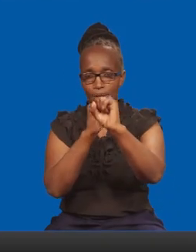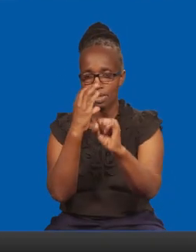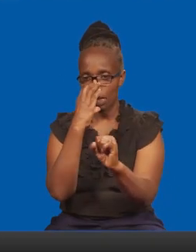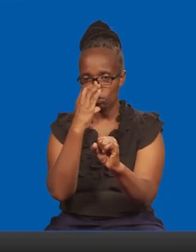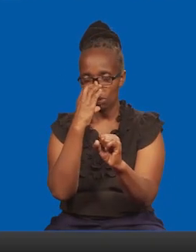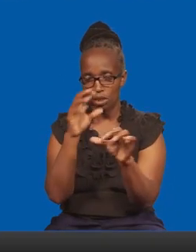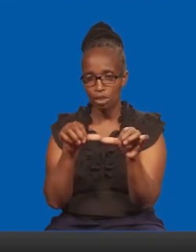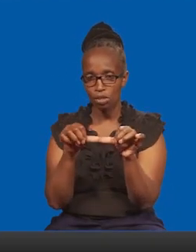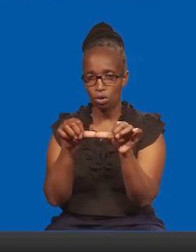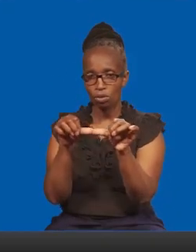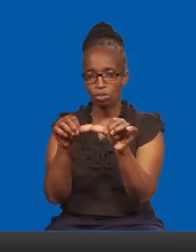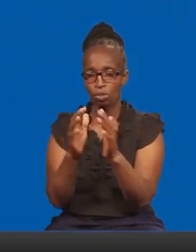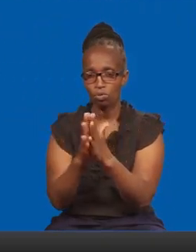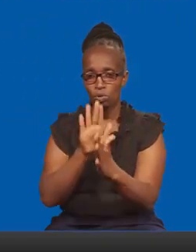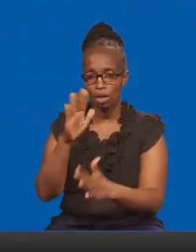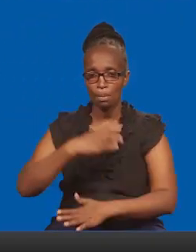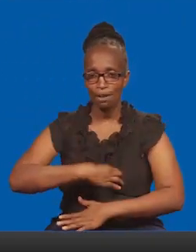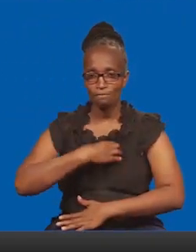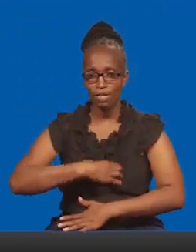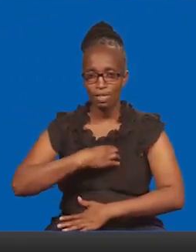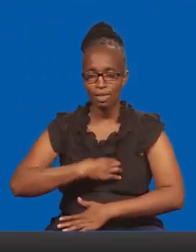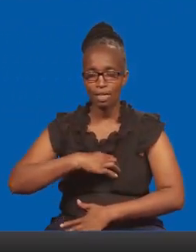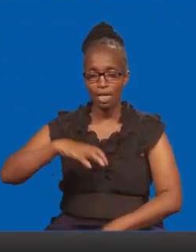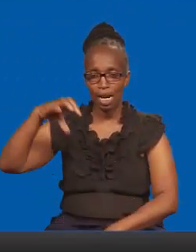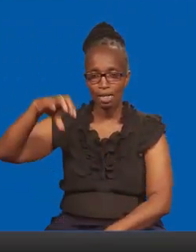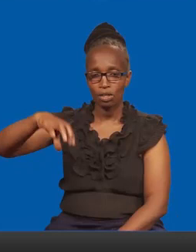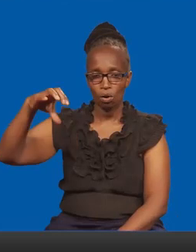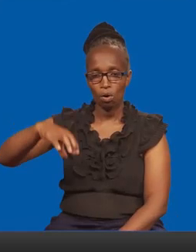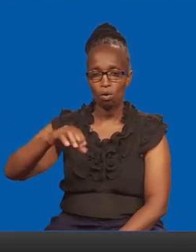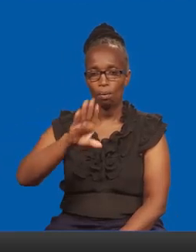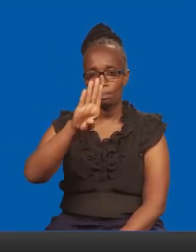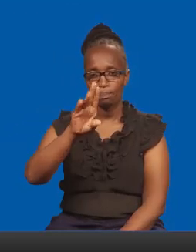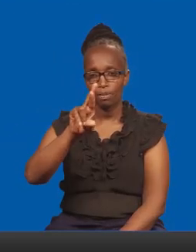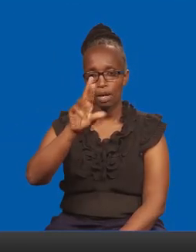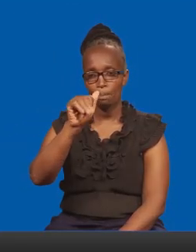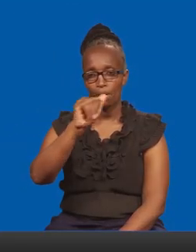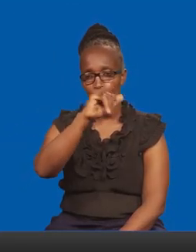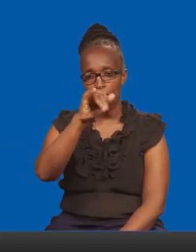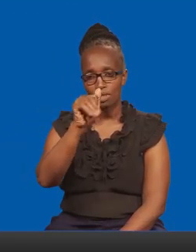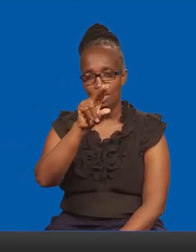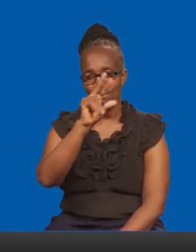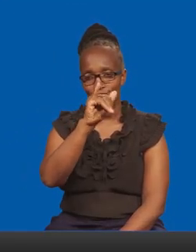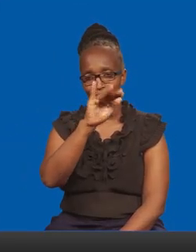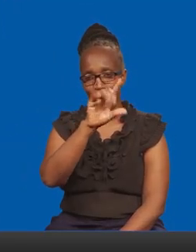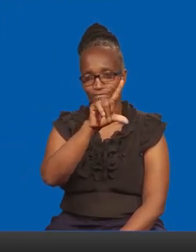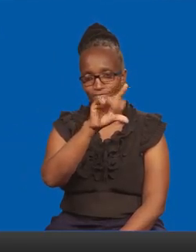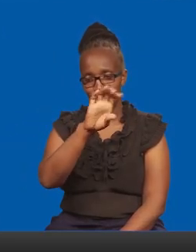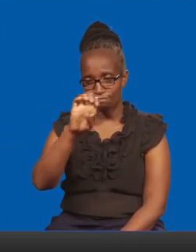Rais William Ruto anapoendeleza ziara yake katika taifa la Congo Brazzaville.